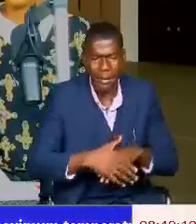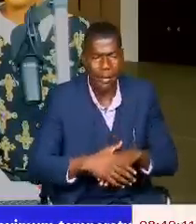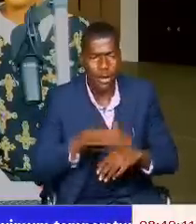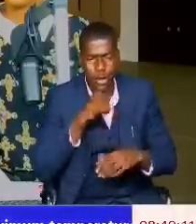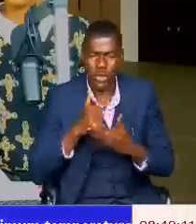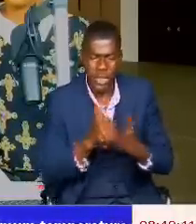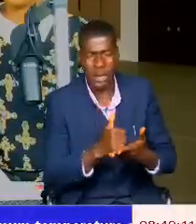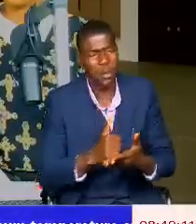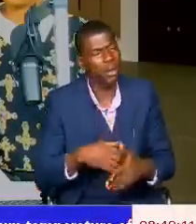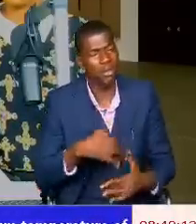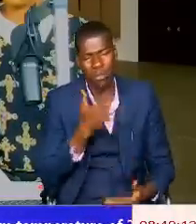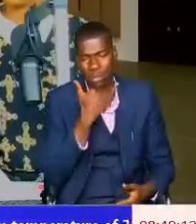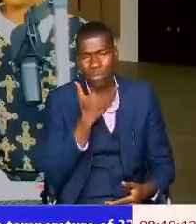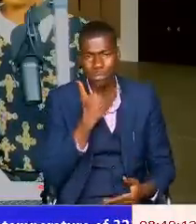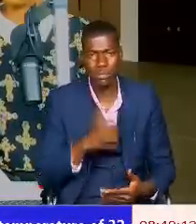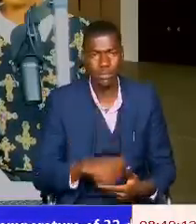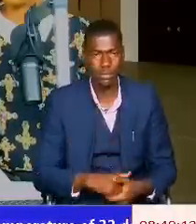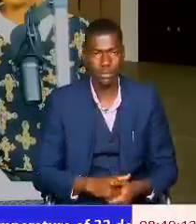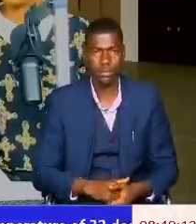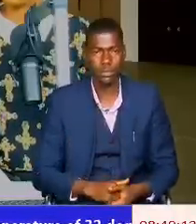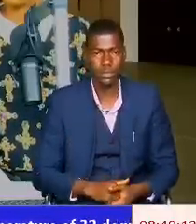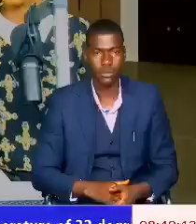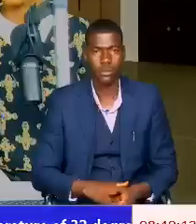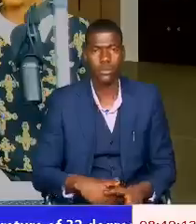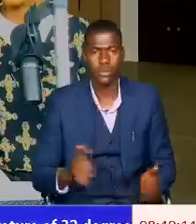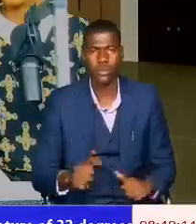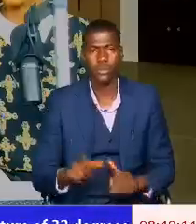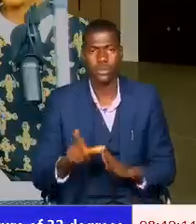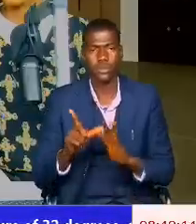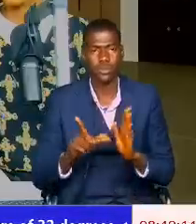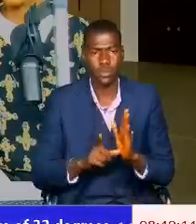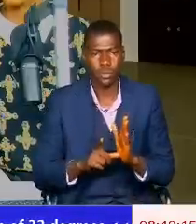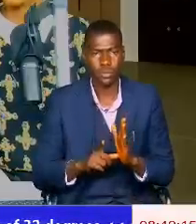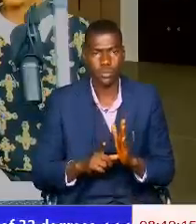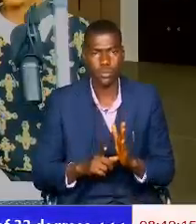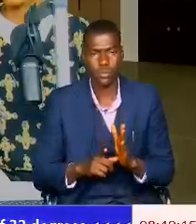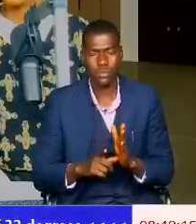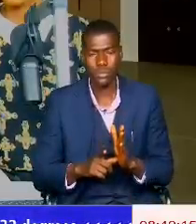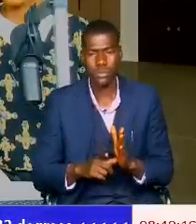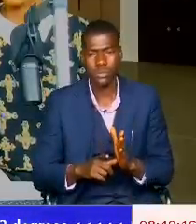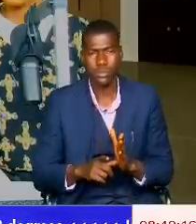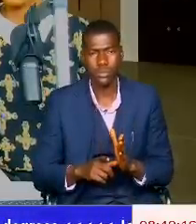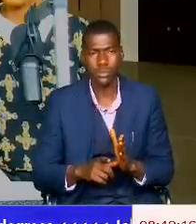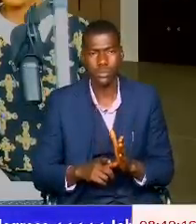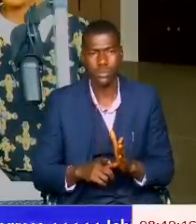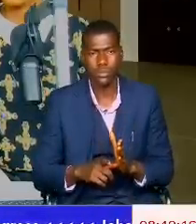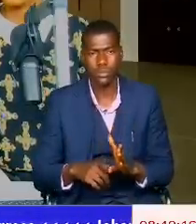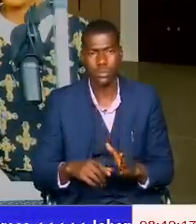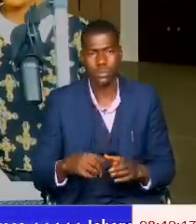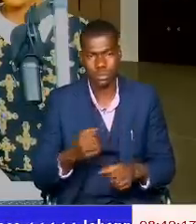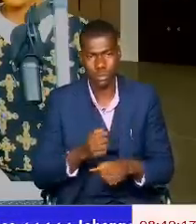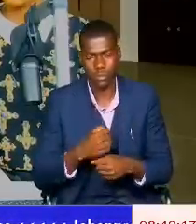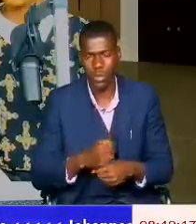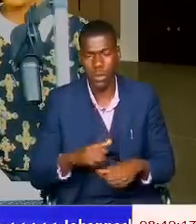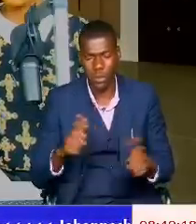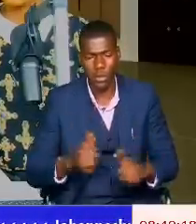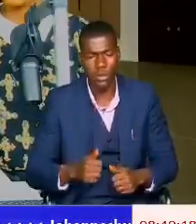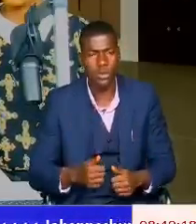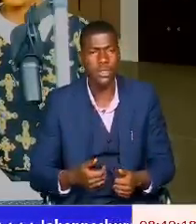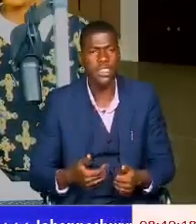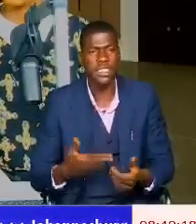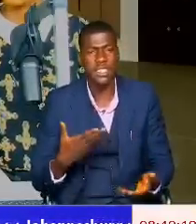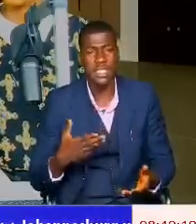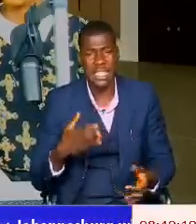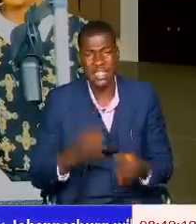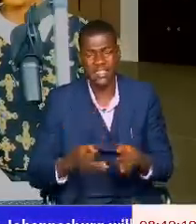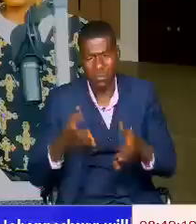If make una do law. If not to kill the person for doing this. You kill them. You know, say, you know,